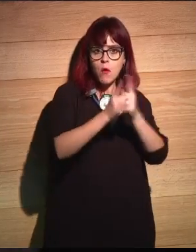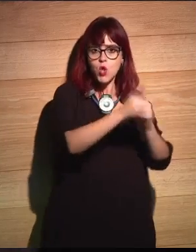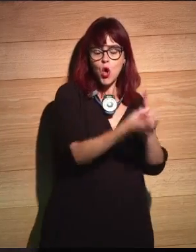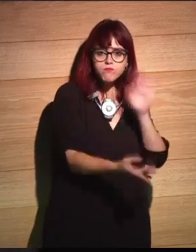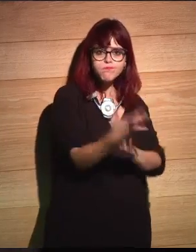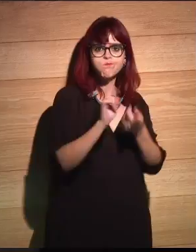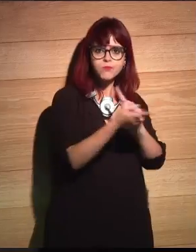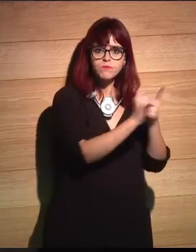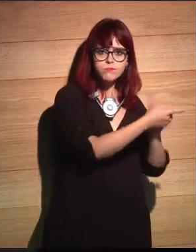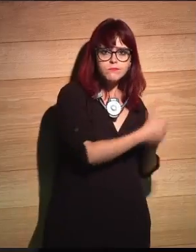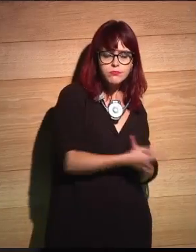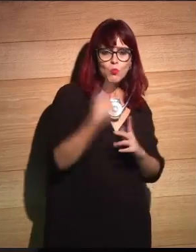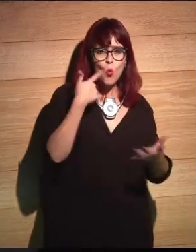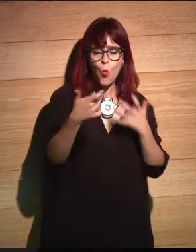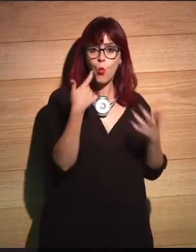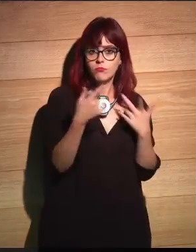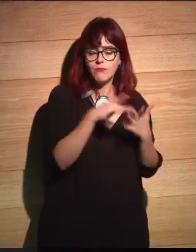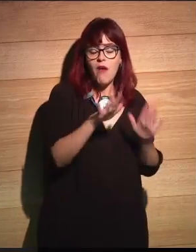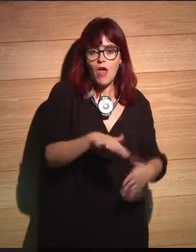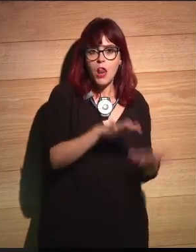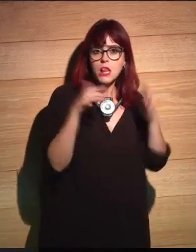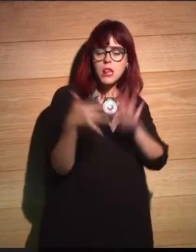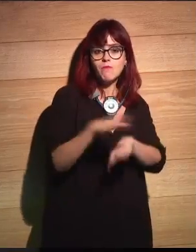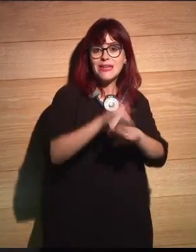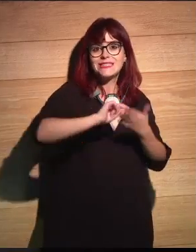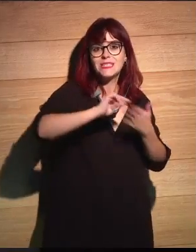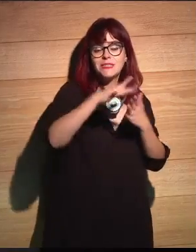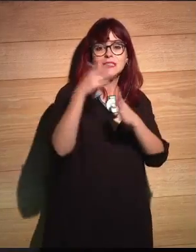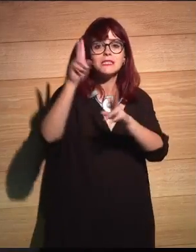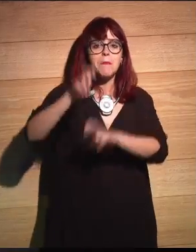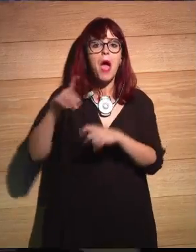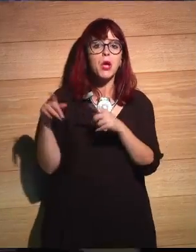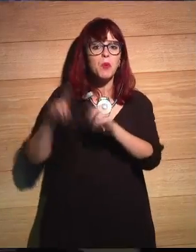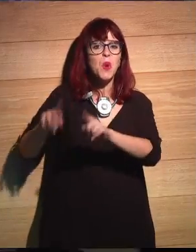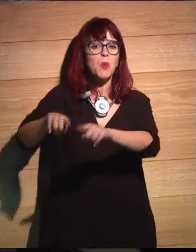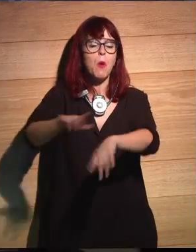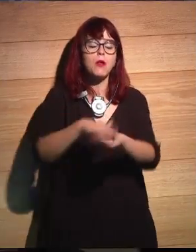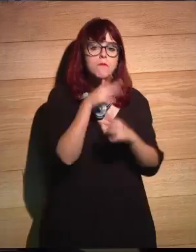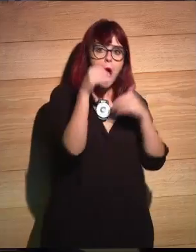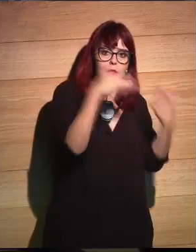overdue, you simply do not write about those things. So that's one big difference, I would say.